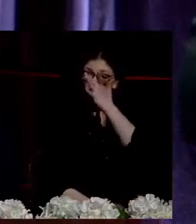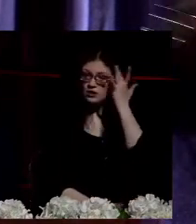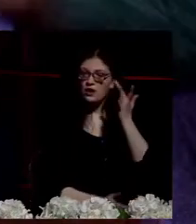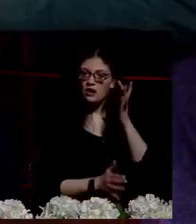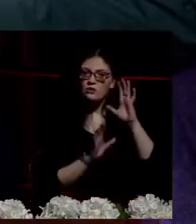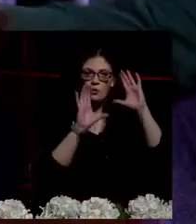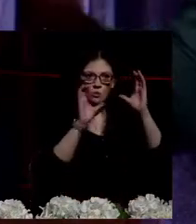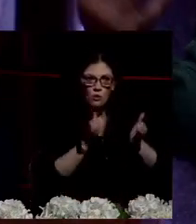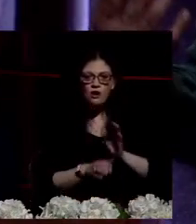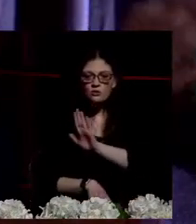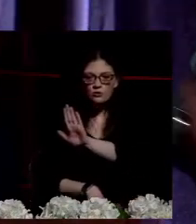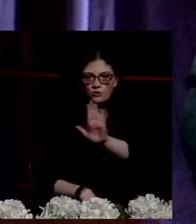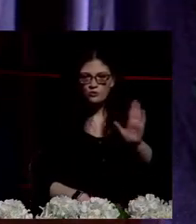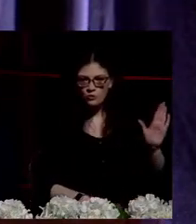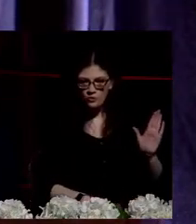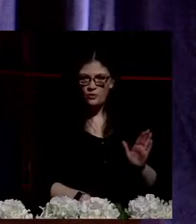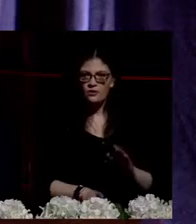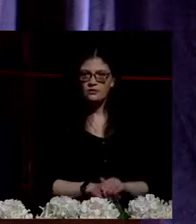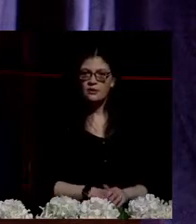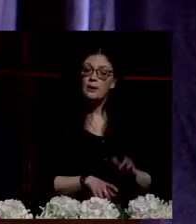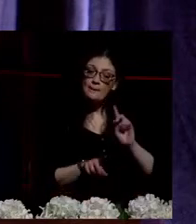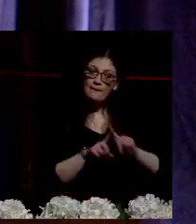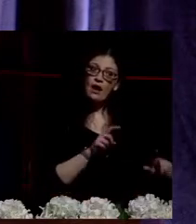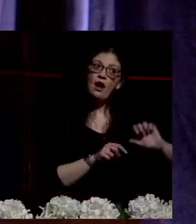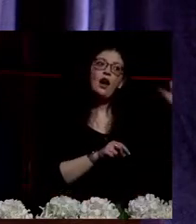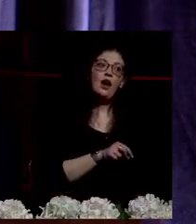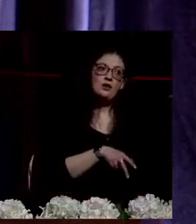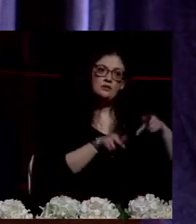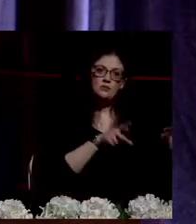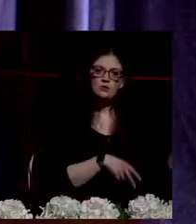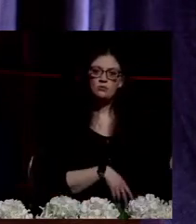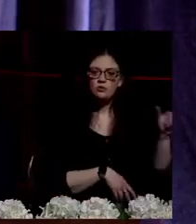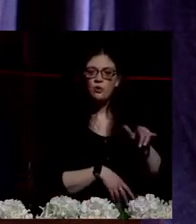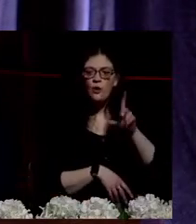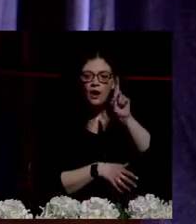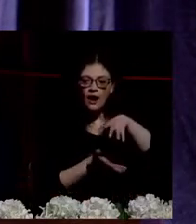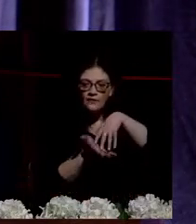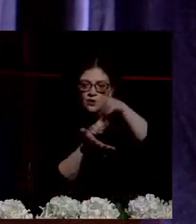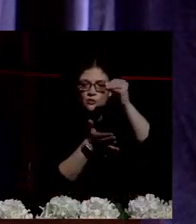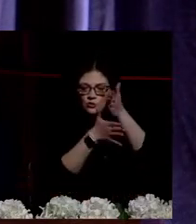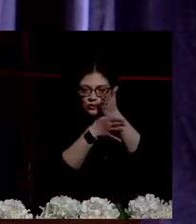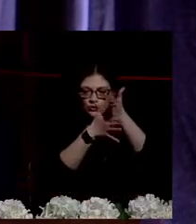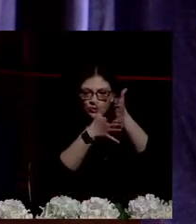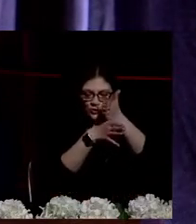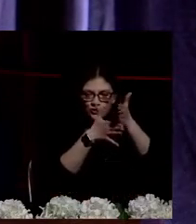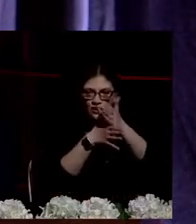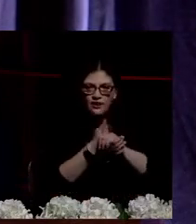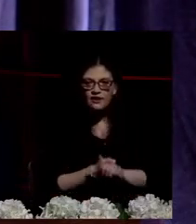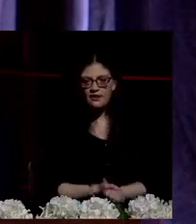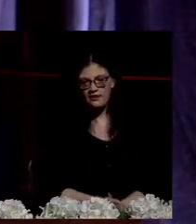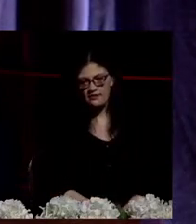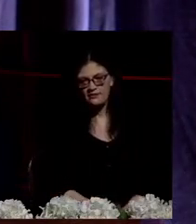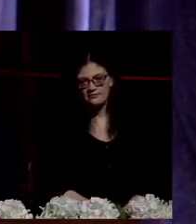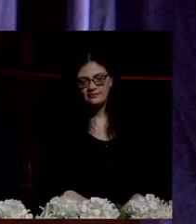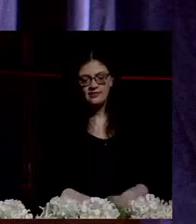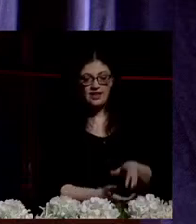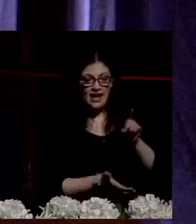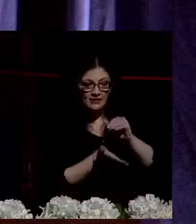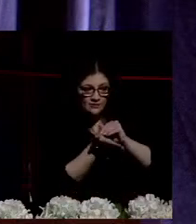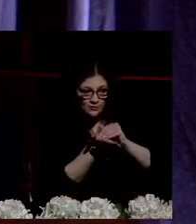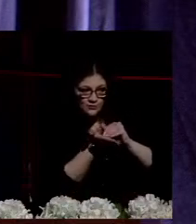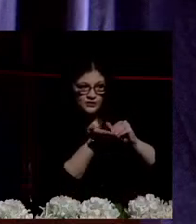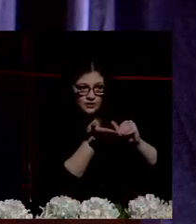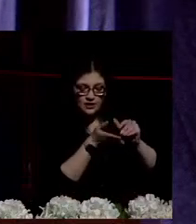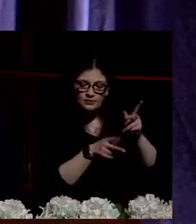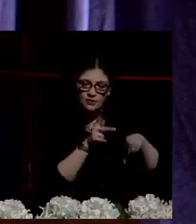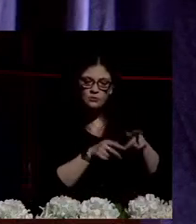is everyone else's too. You've got to learn to share it a little, and you've got to forgive the people who are using it differently